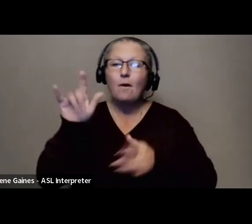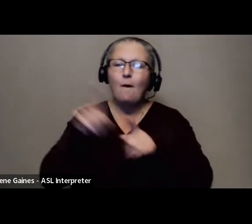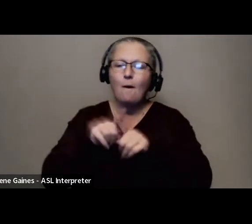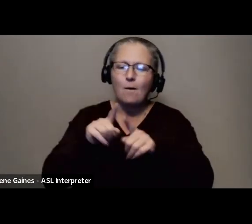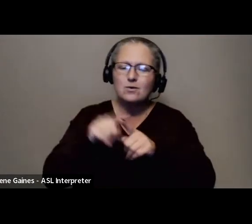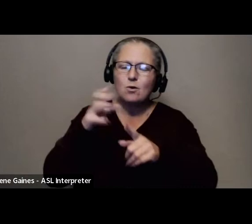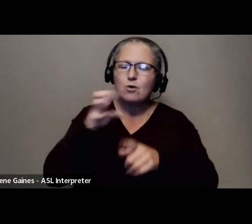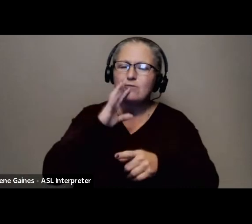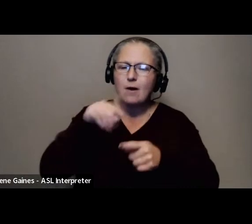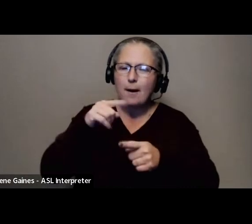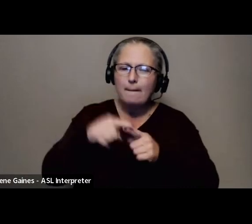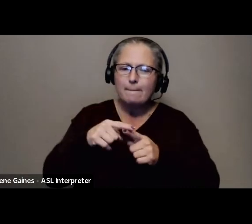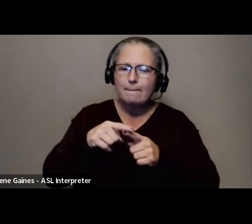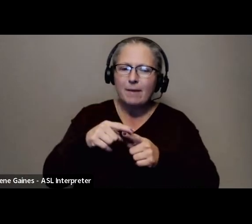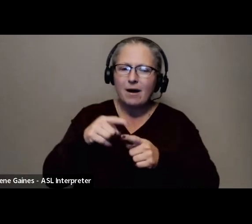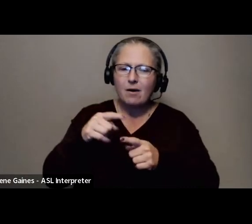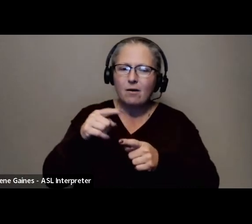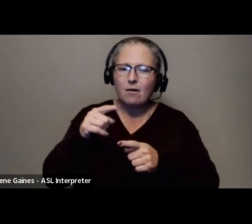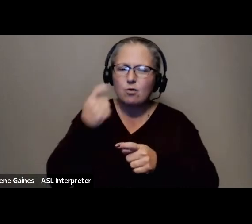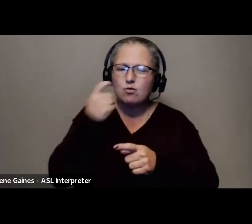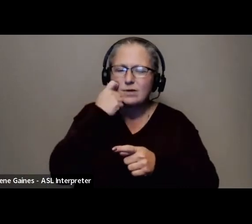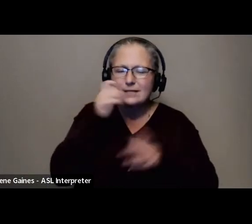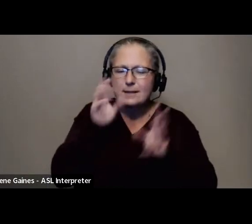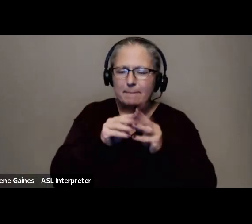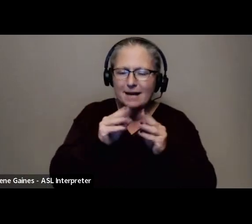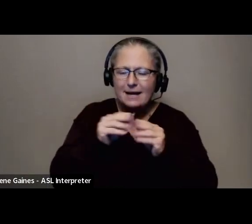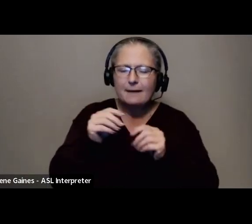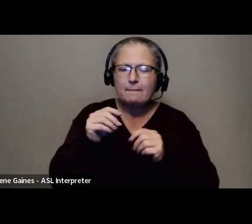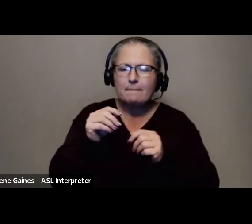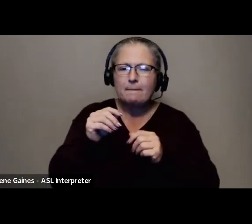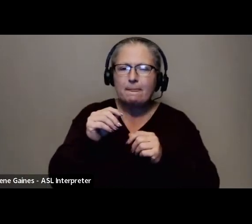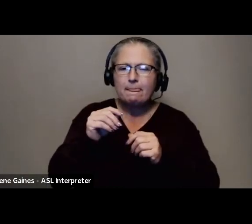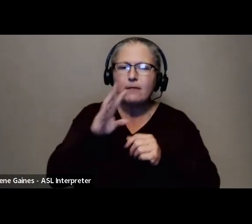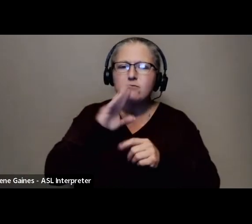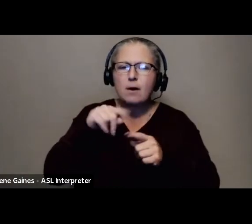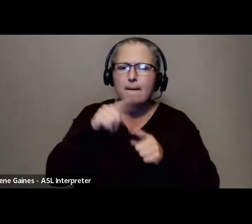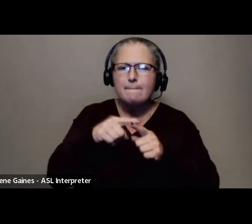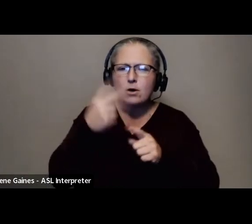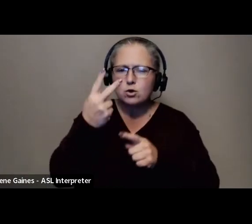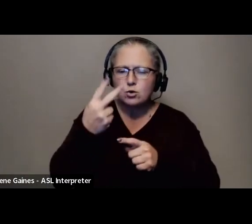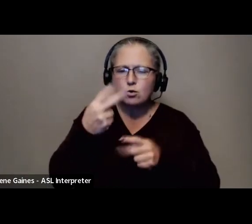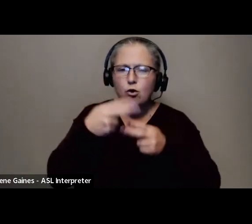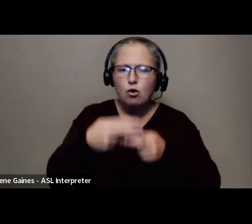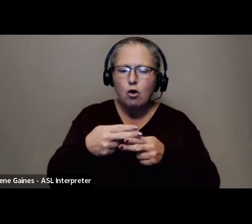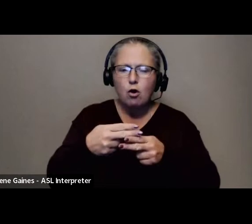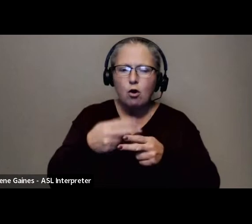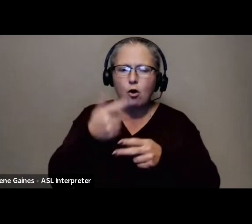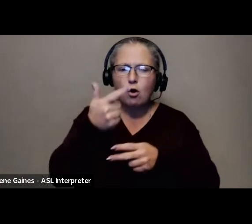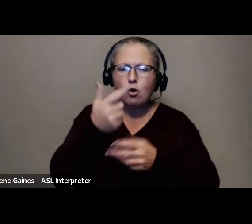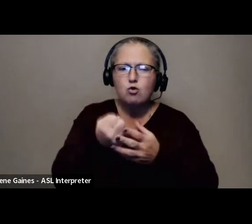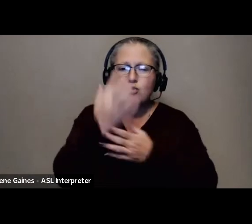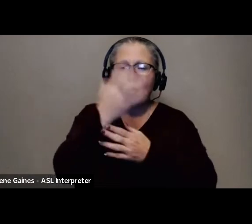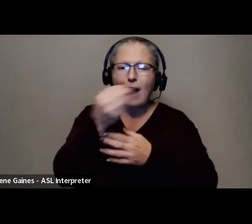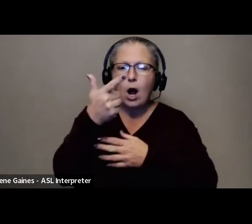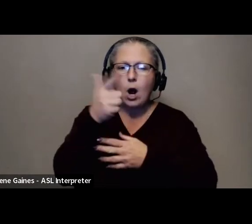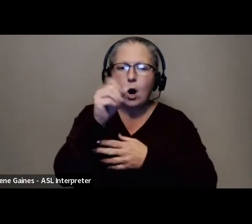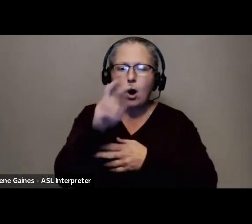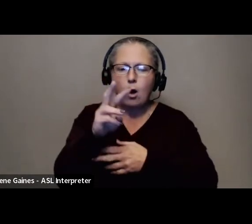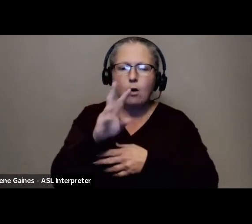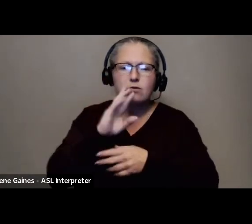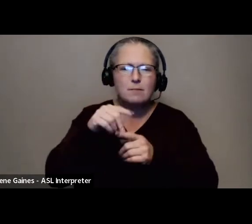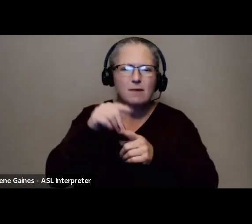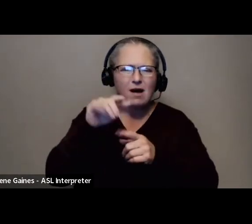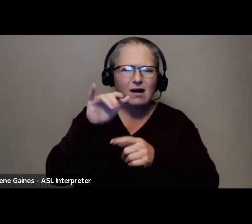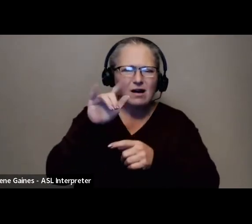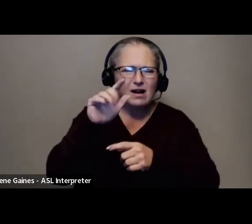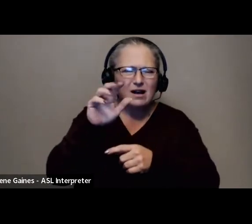wanted to talk about what we talked at our recent meeting. So we talked about 2 things called Grows and Glows, and we learned more about ELD